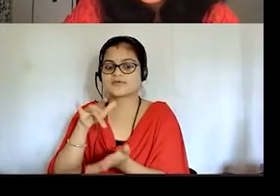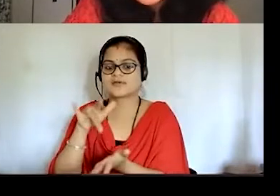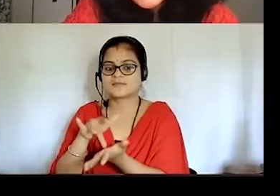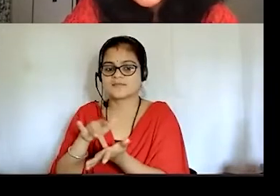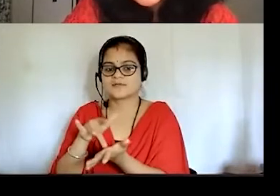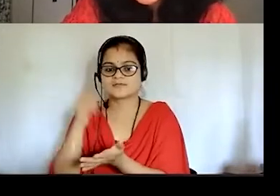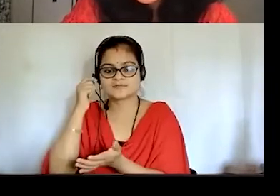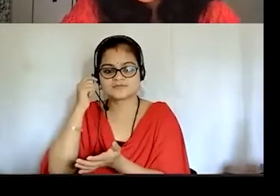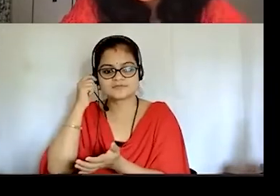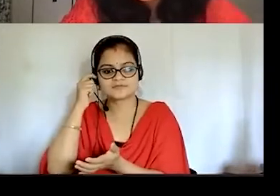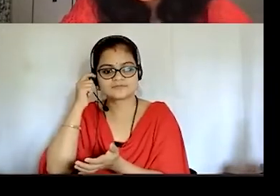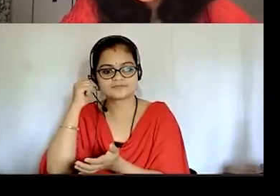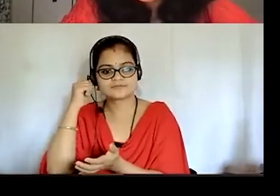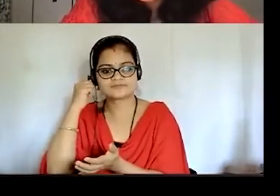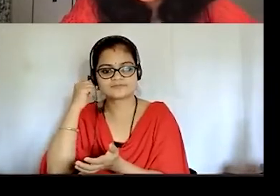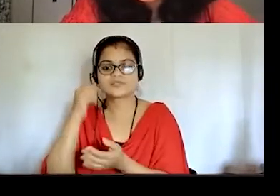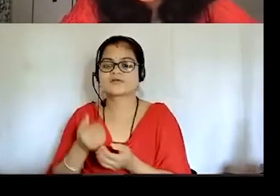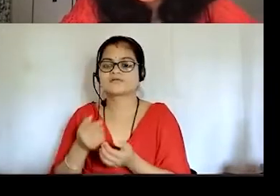it generates.